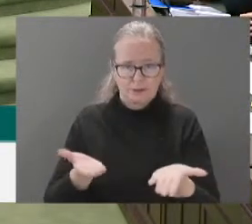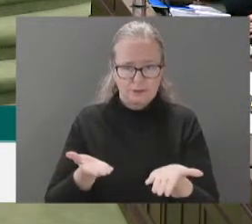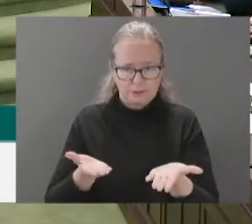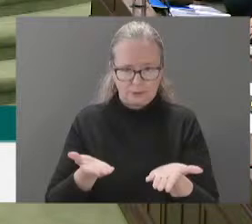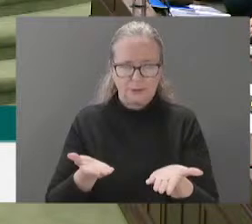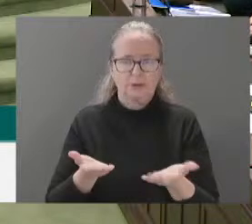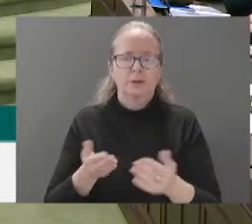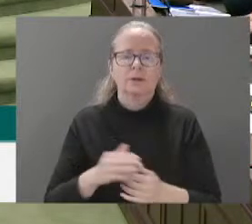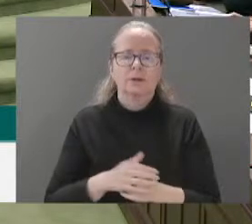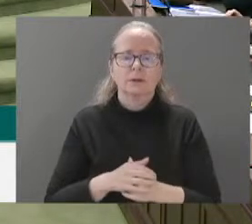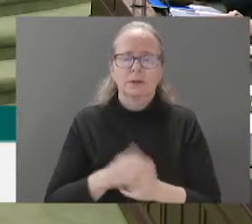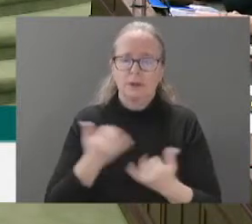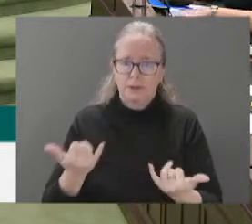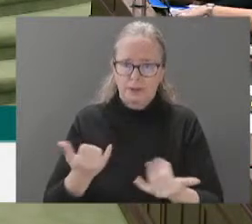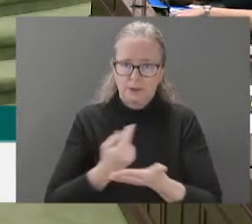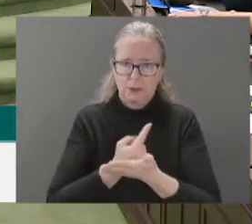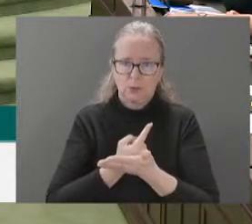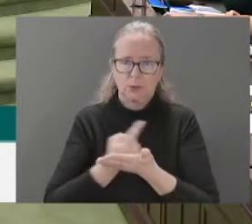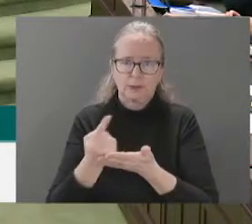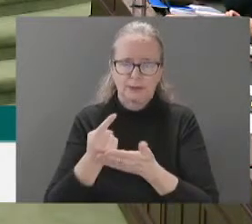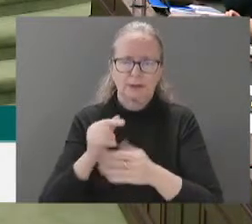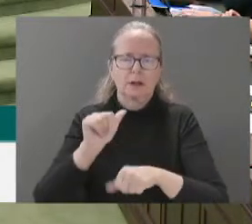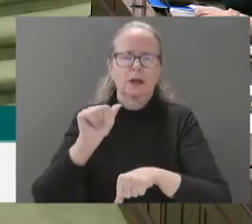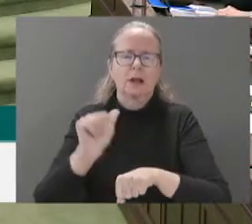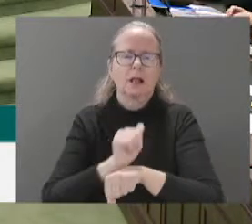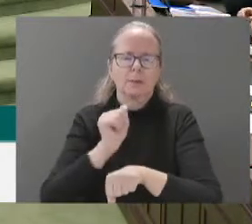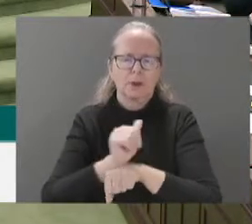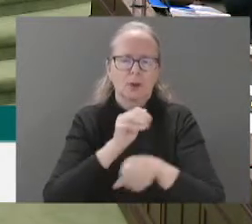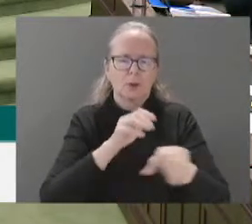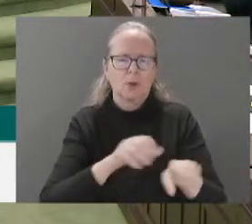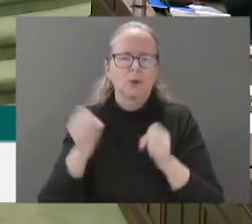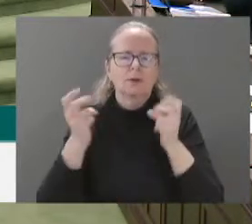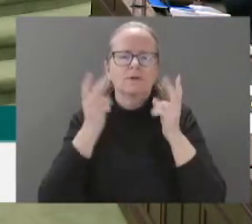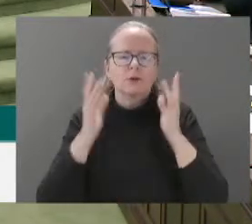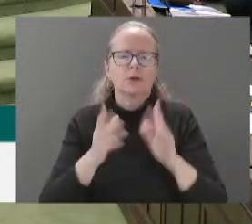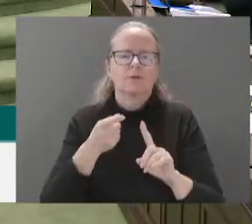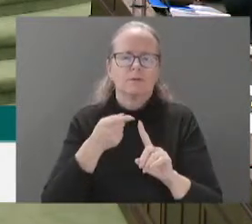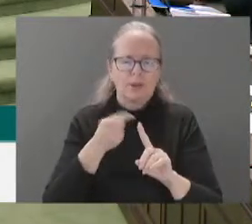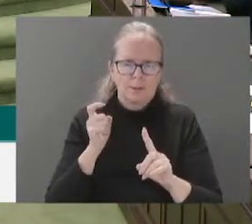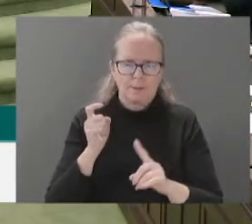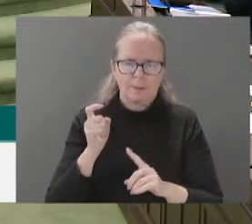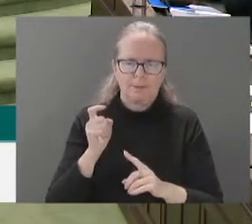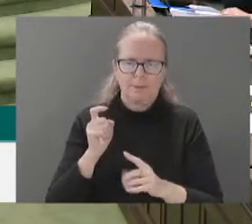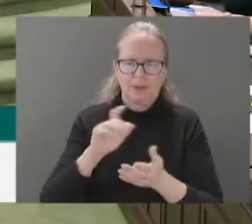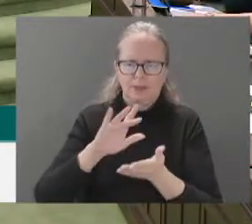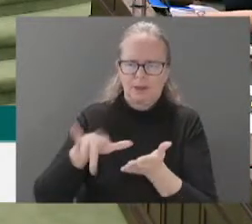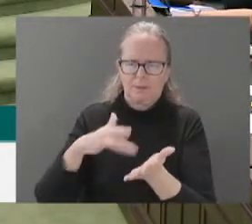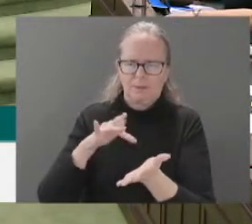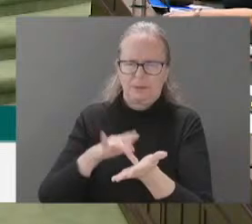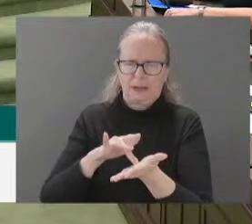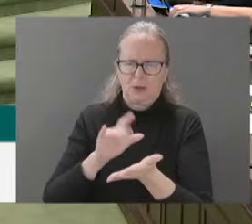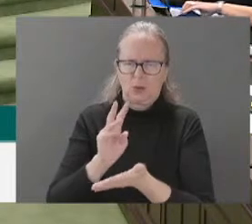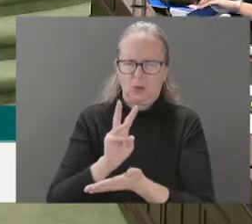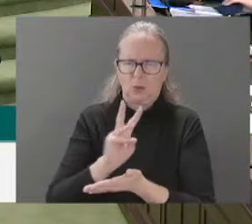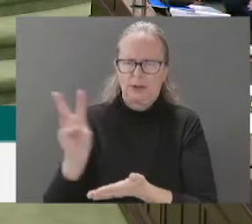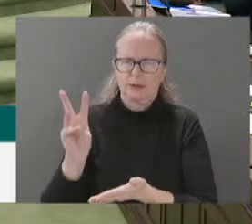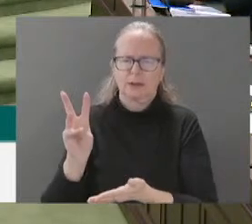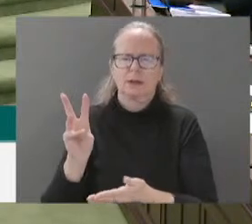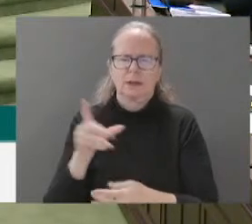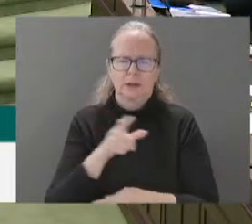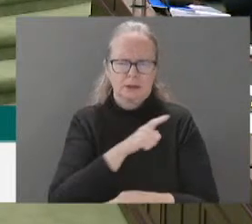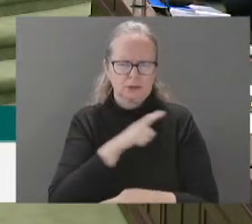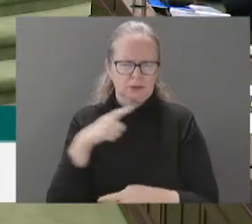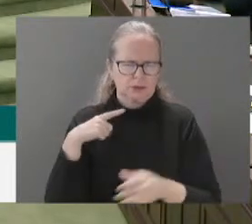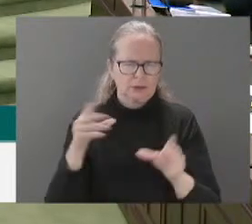hosting delegates from the Midwest legislative conference which is part of the council of state